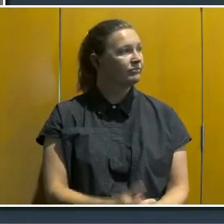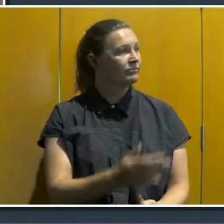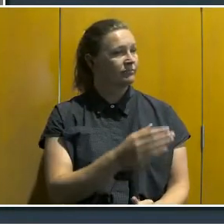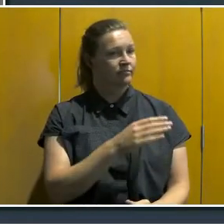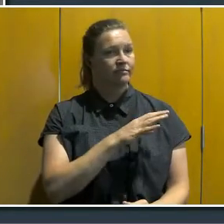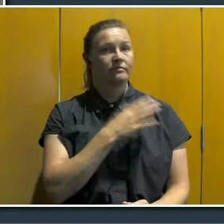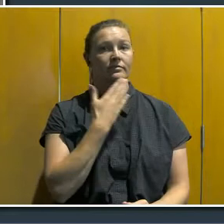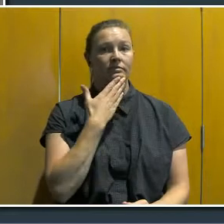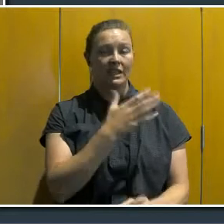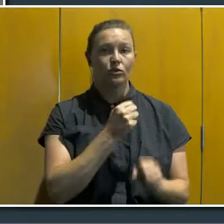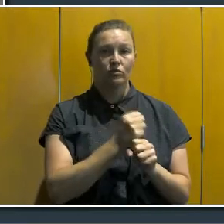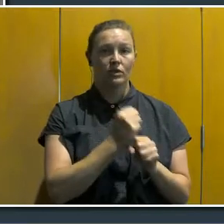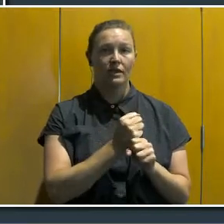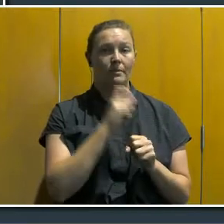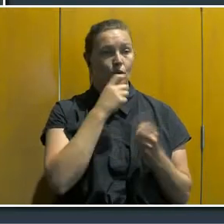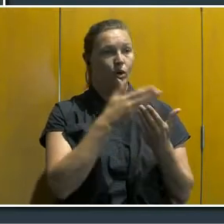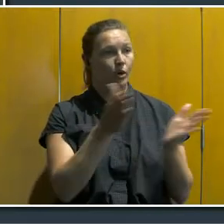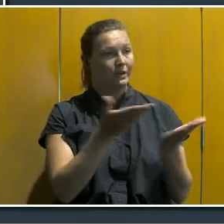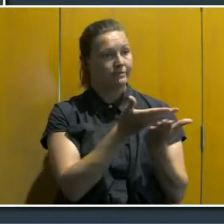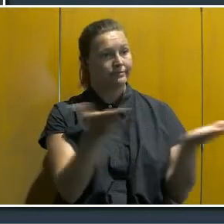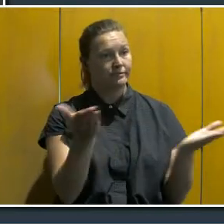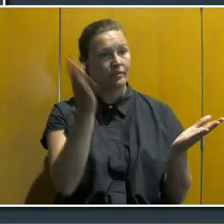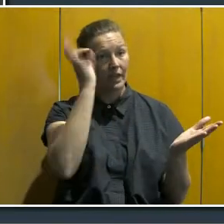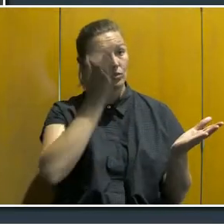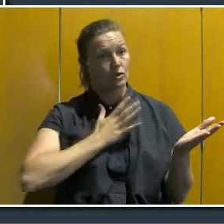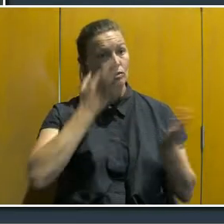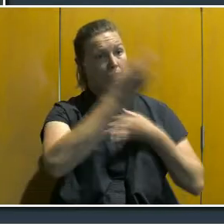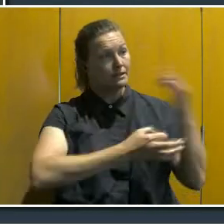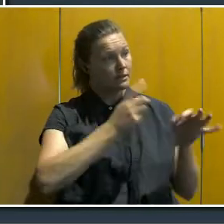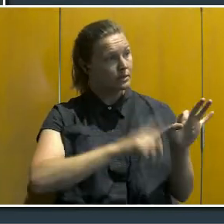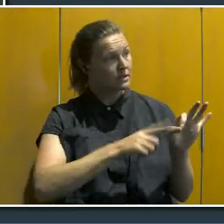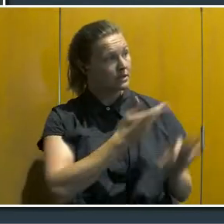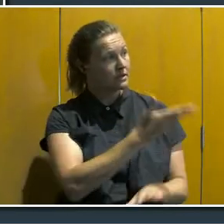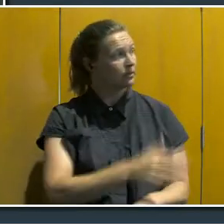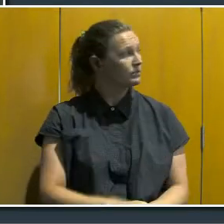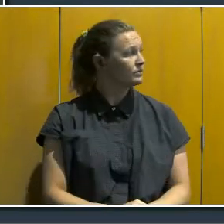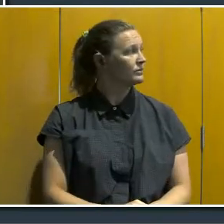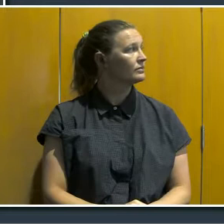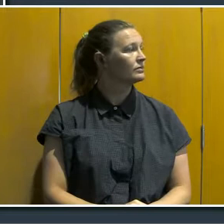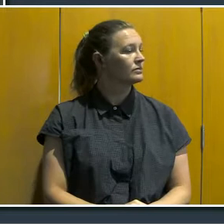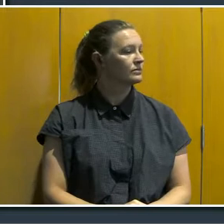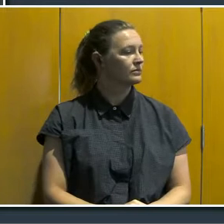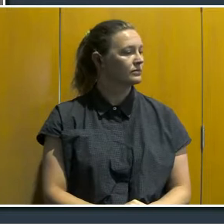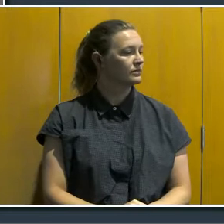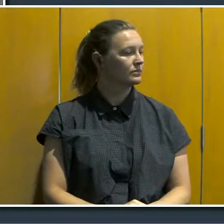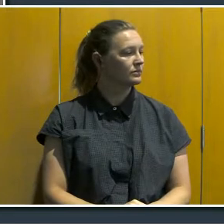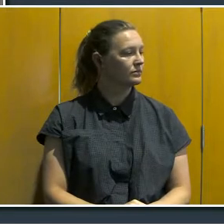Thank you very much, Greg. I will just open up to councillors for any questions that you may have.